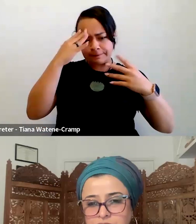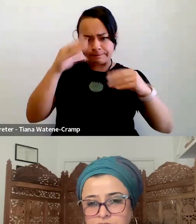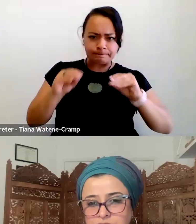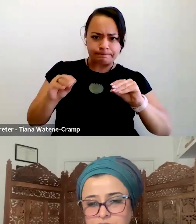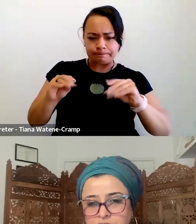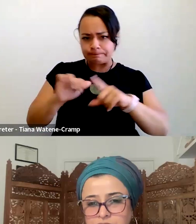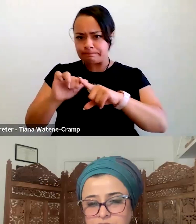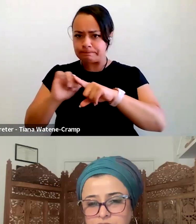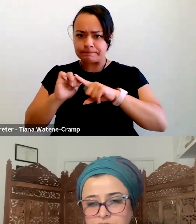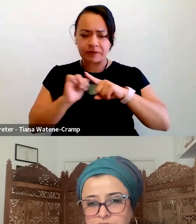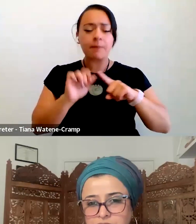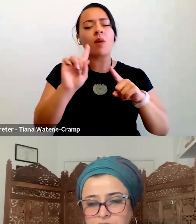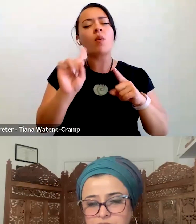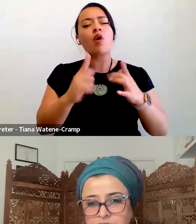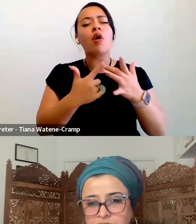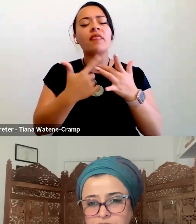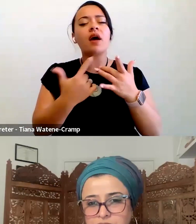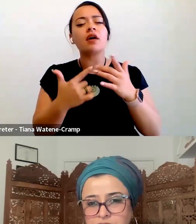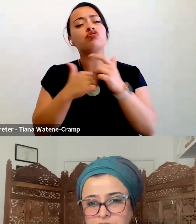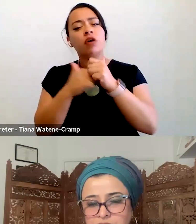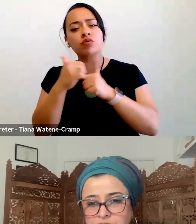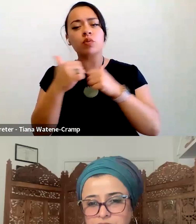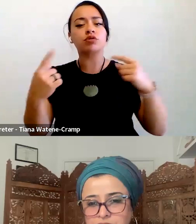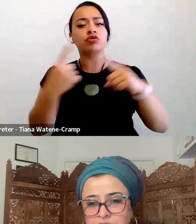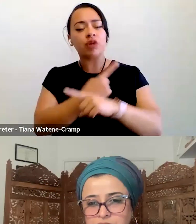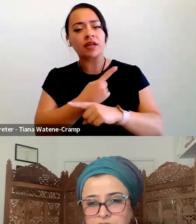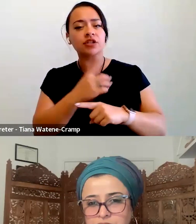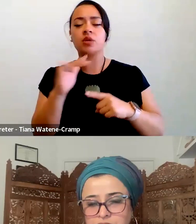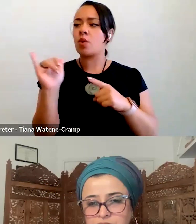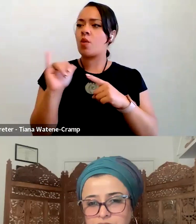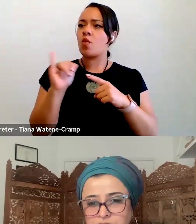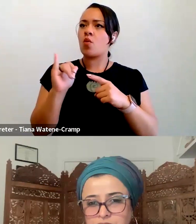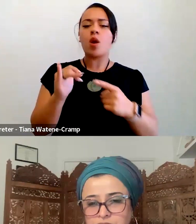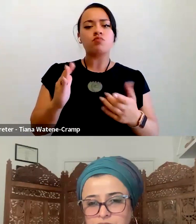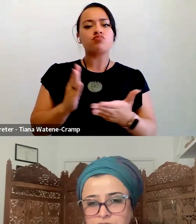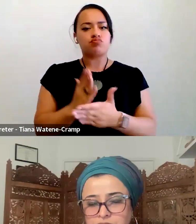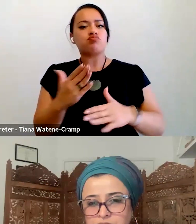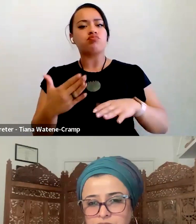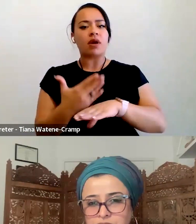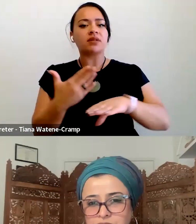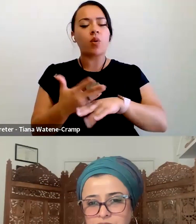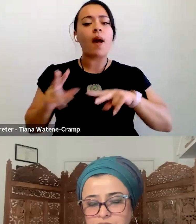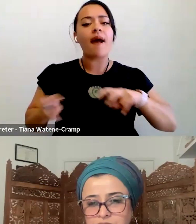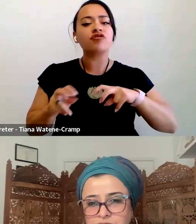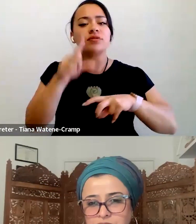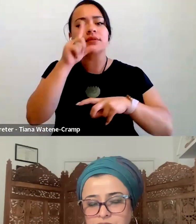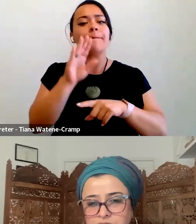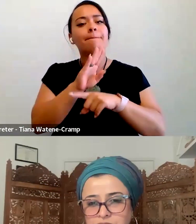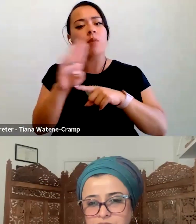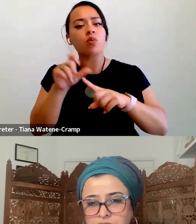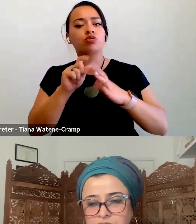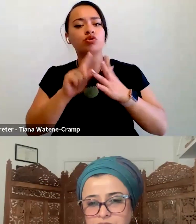what other kind of structural changes or practical actions can boards take